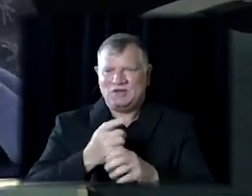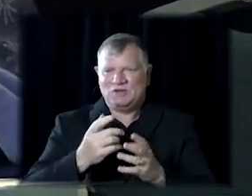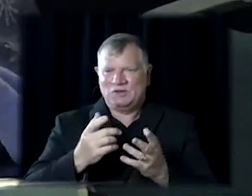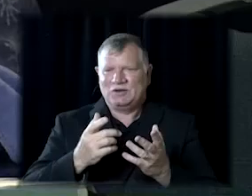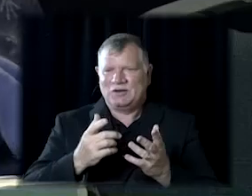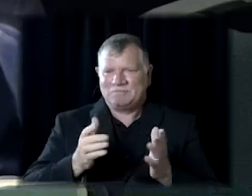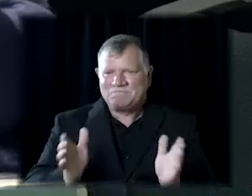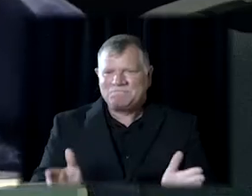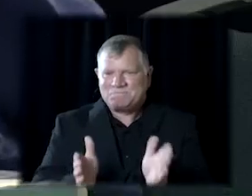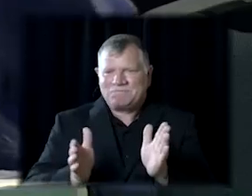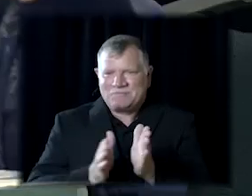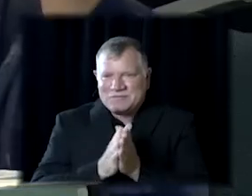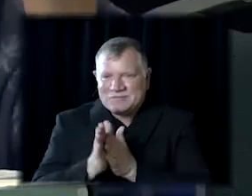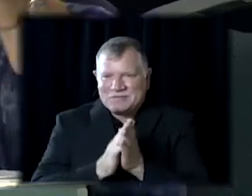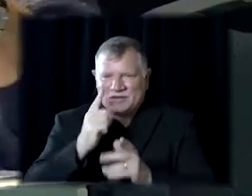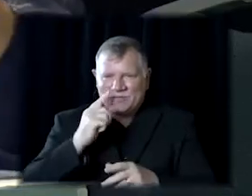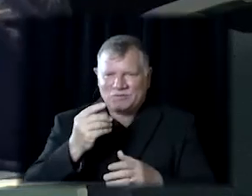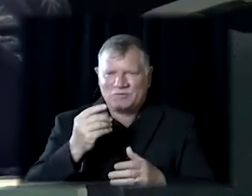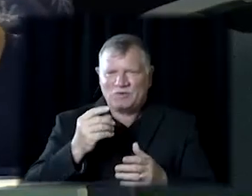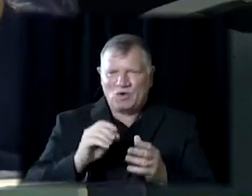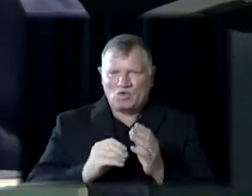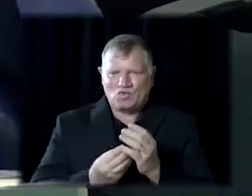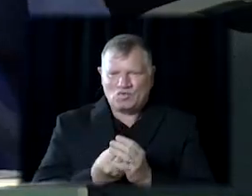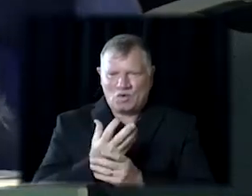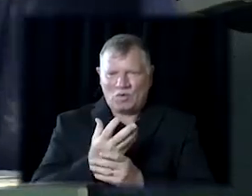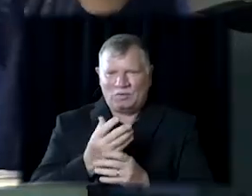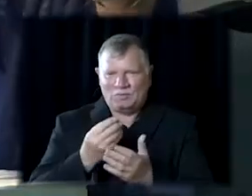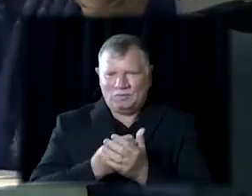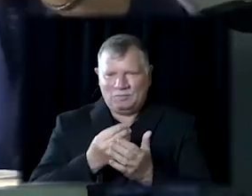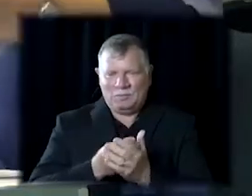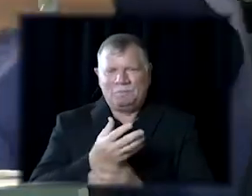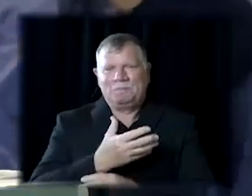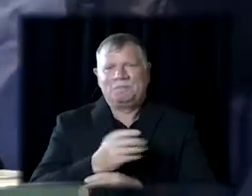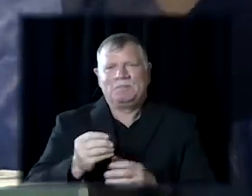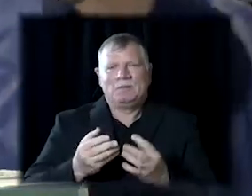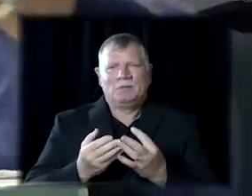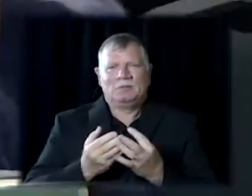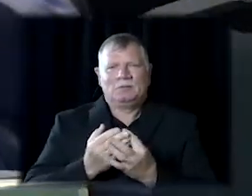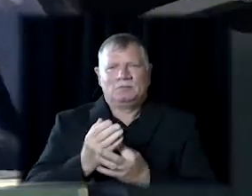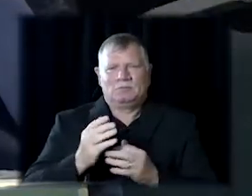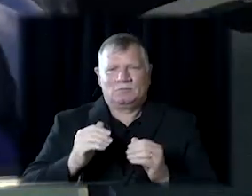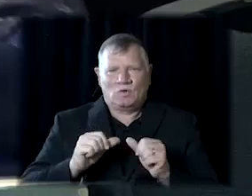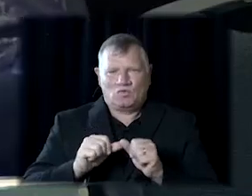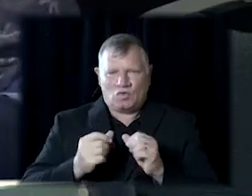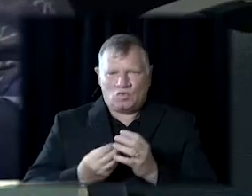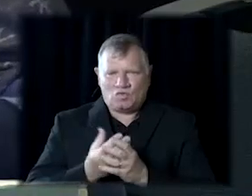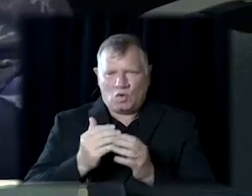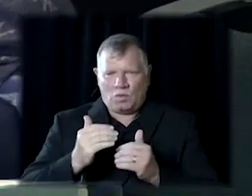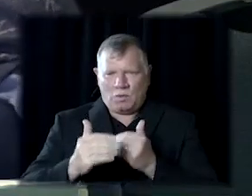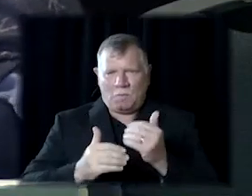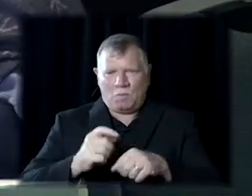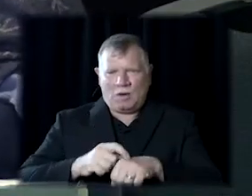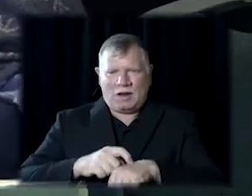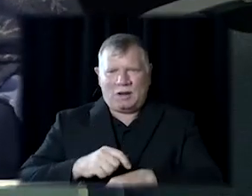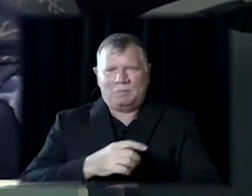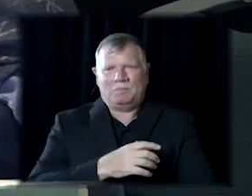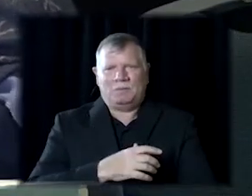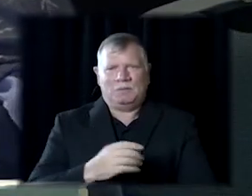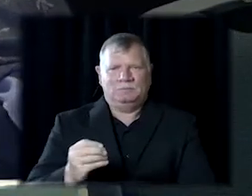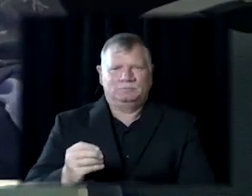10. We're now showing the federal funds coming over a longer period of time, so that growth comes over a longer period of